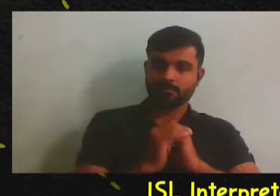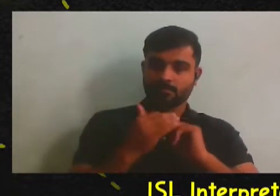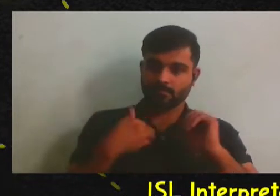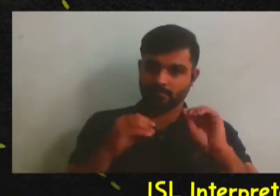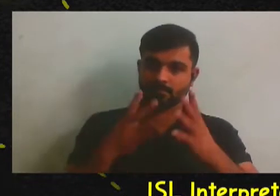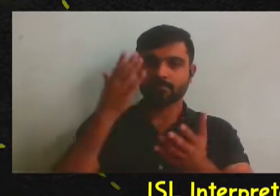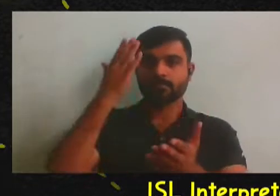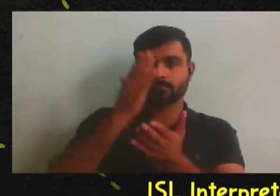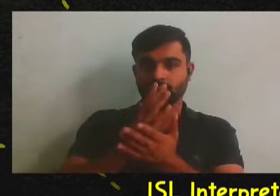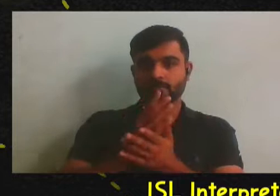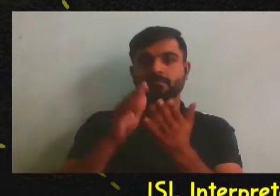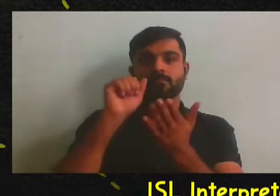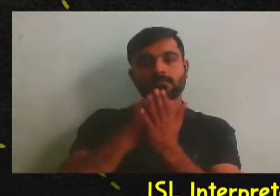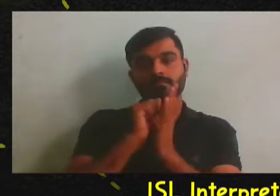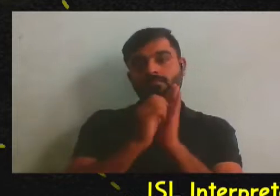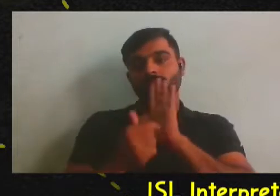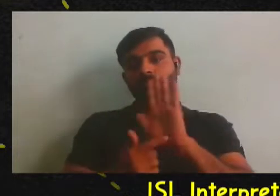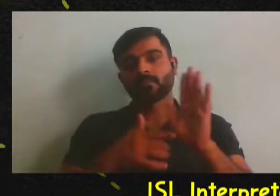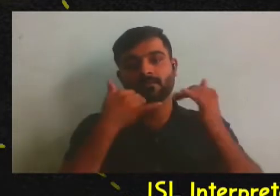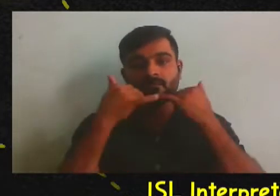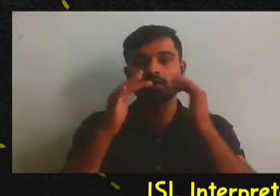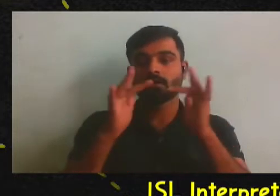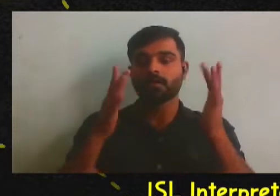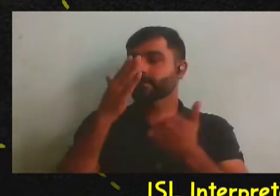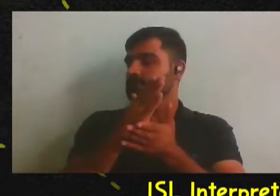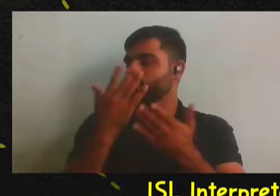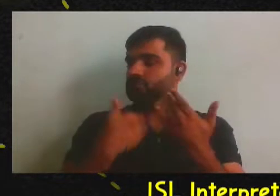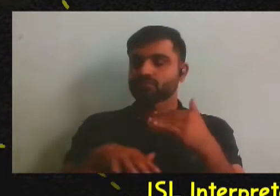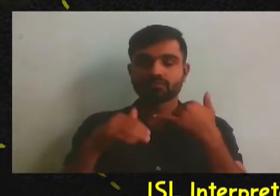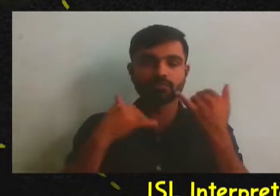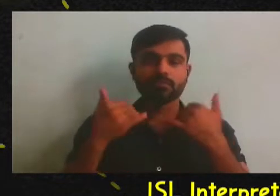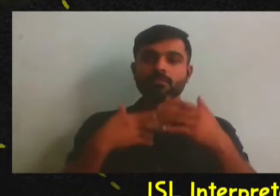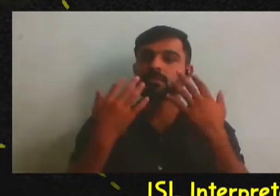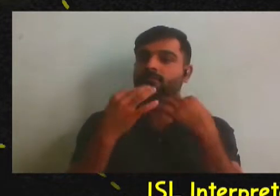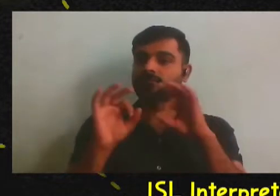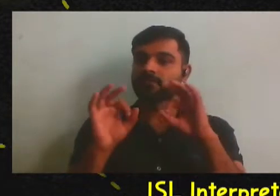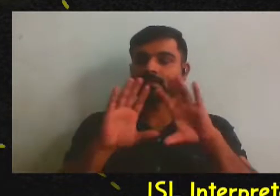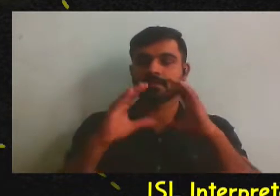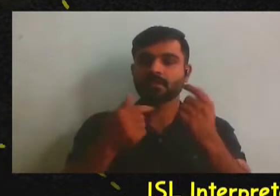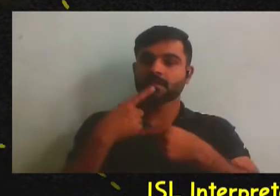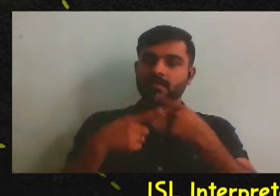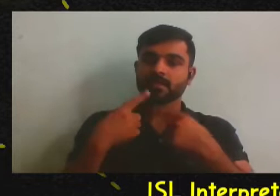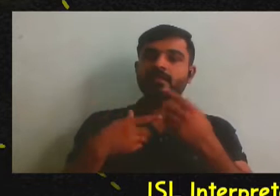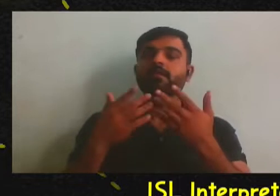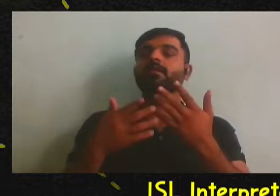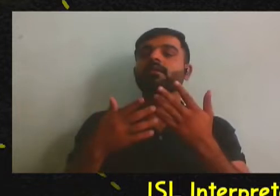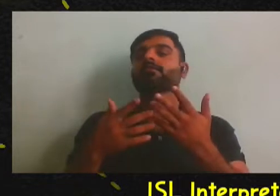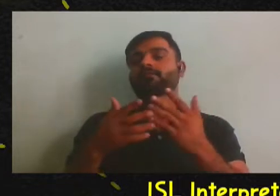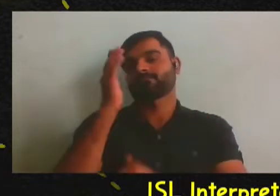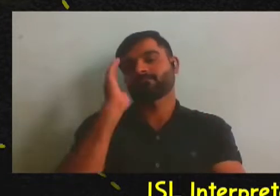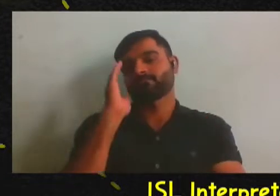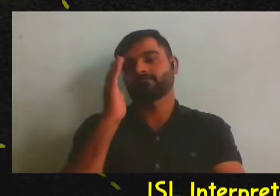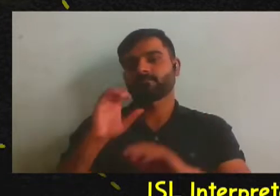stopped advertising for the telephone helpline. We get free classified ads, etc. Back